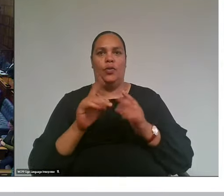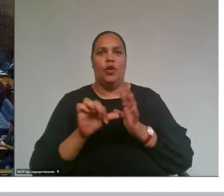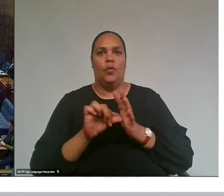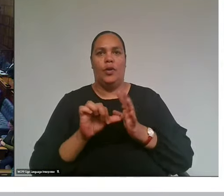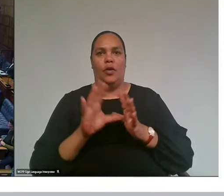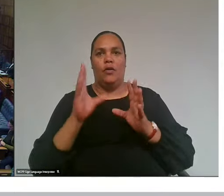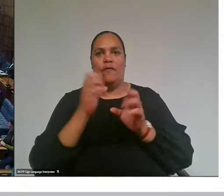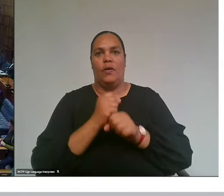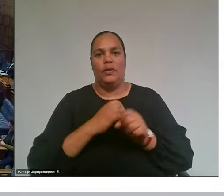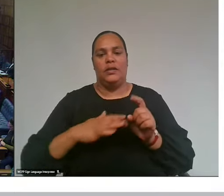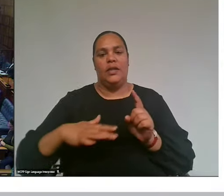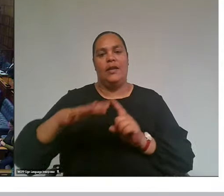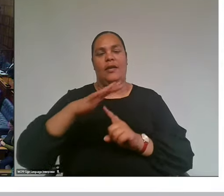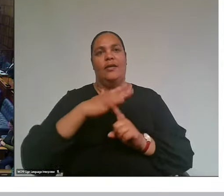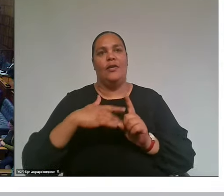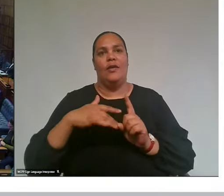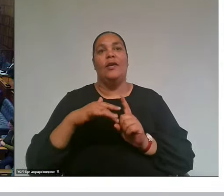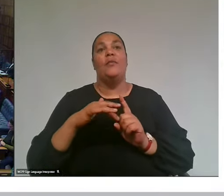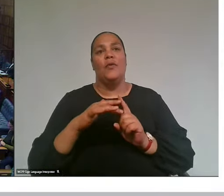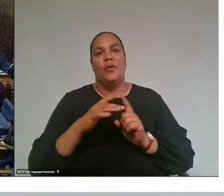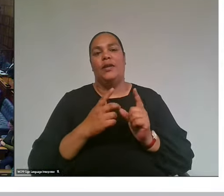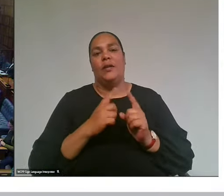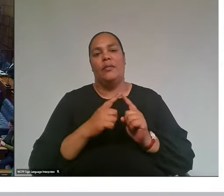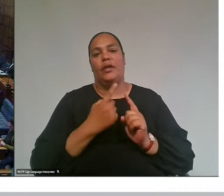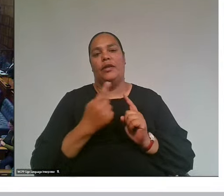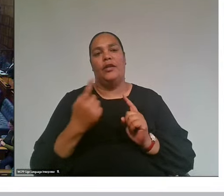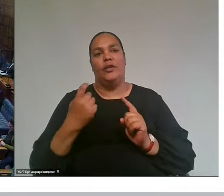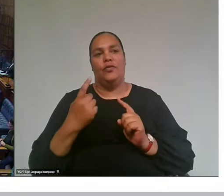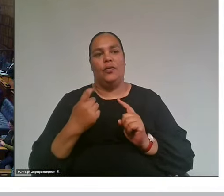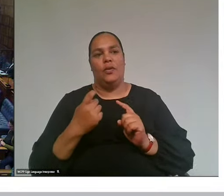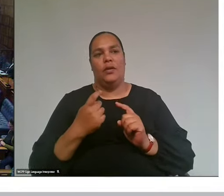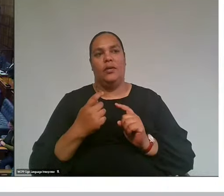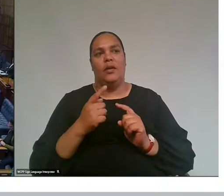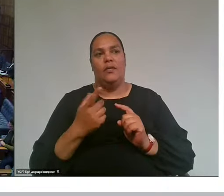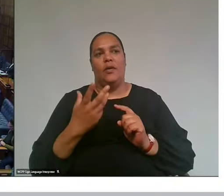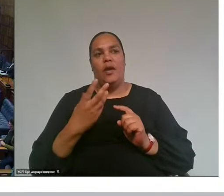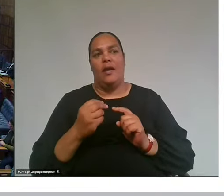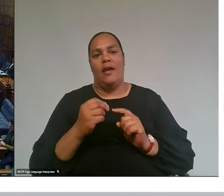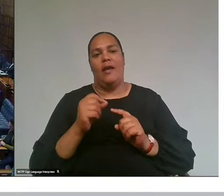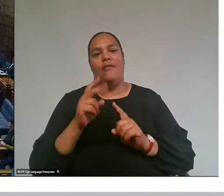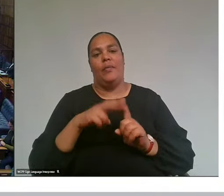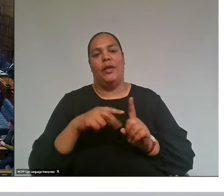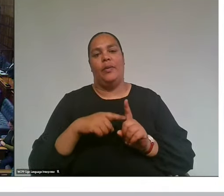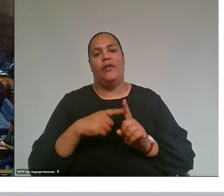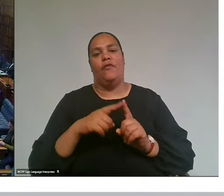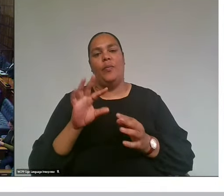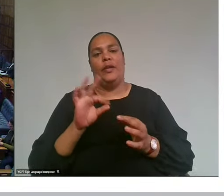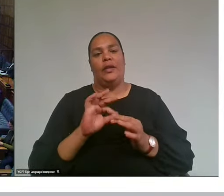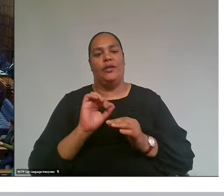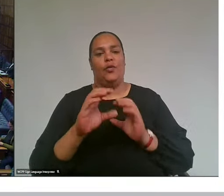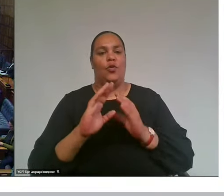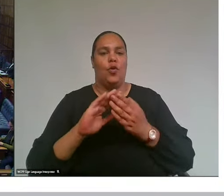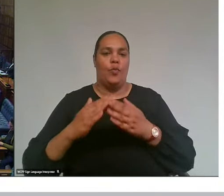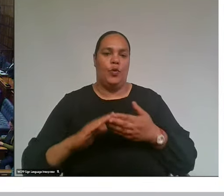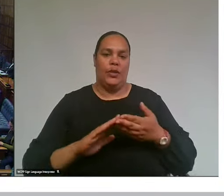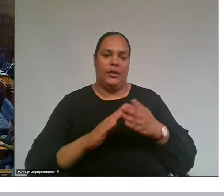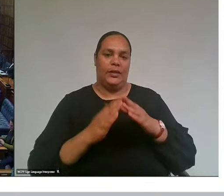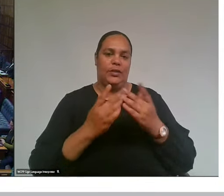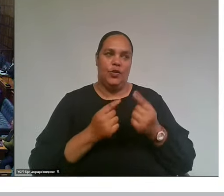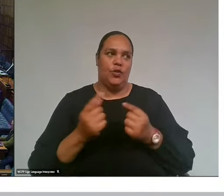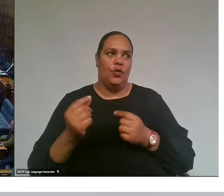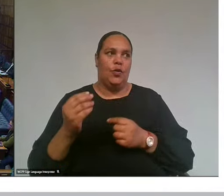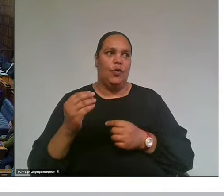Focus areas almost throughout each one there is applicability for particularly communities um